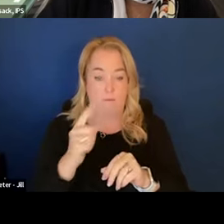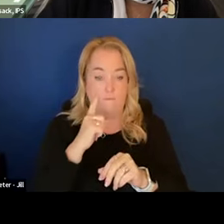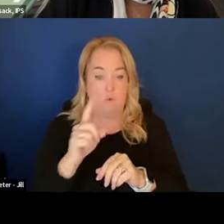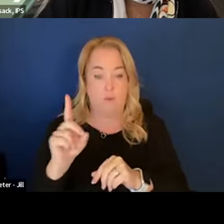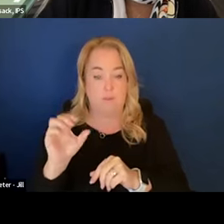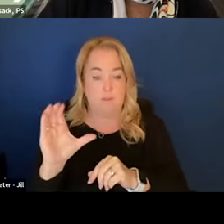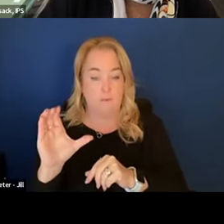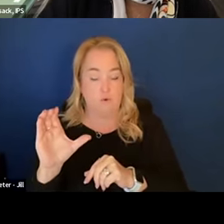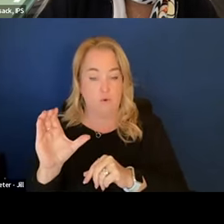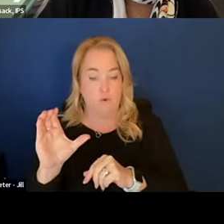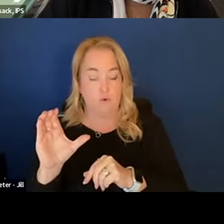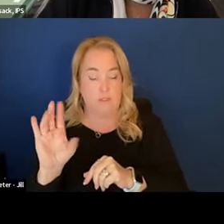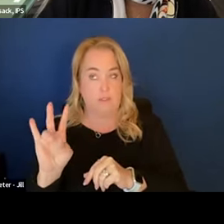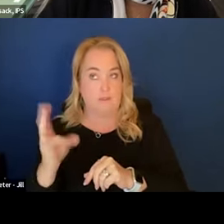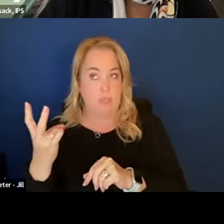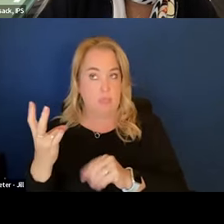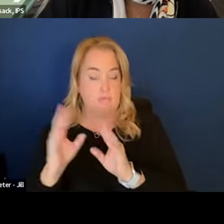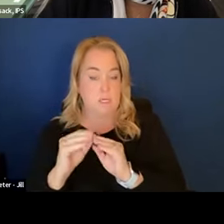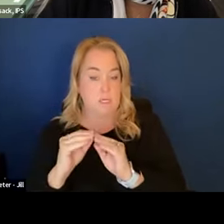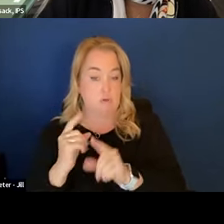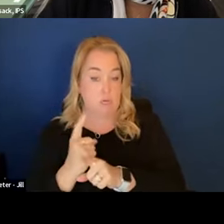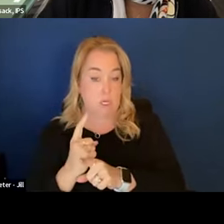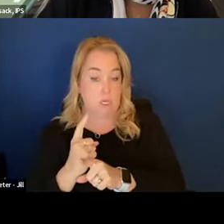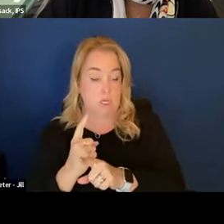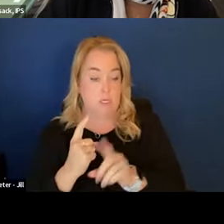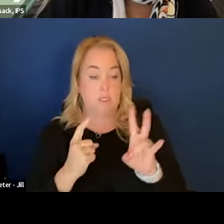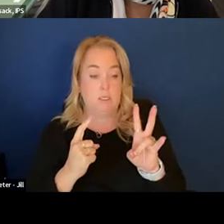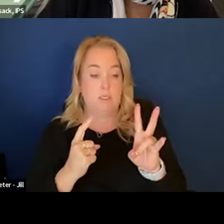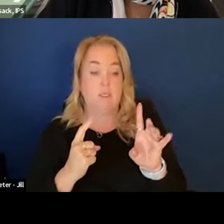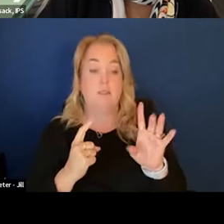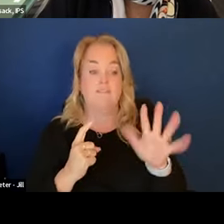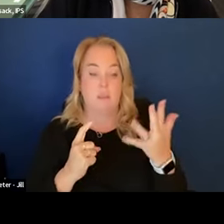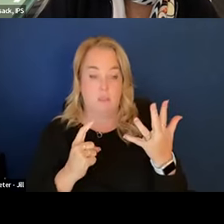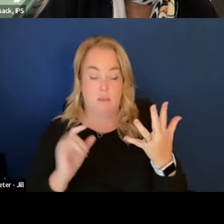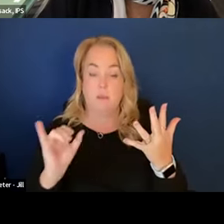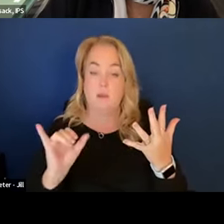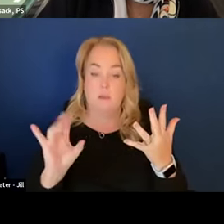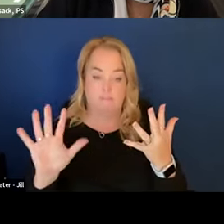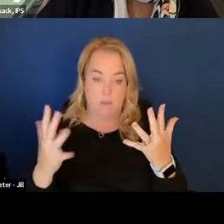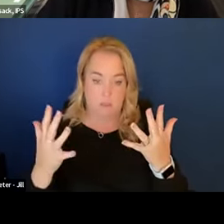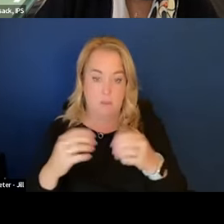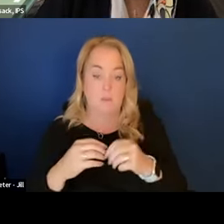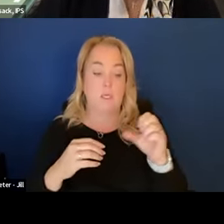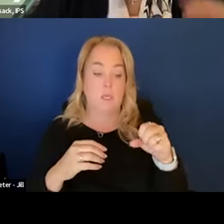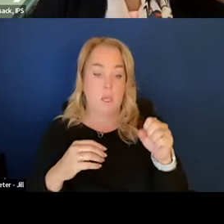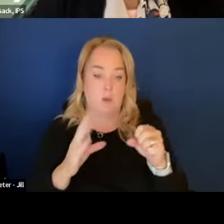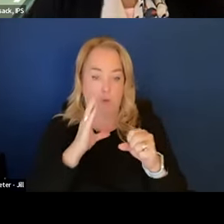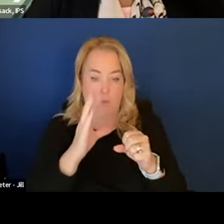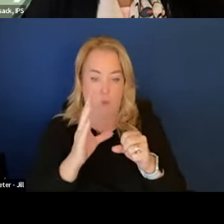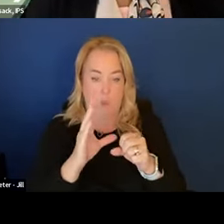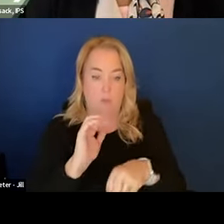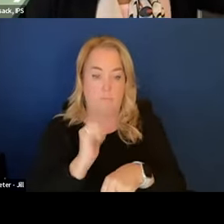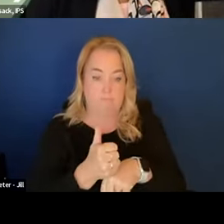December 7th meeting. Is that correct? December 5th. December 5th. Yeah. Yeah. And we'll be putting together